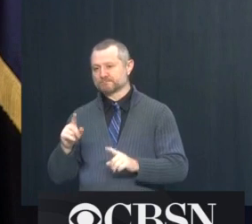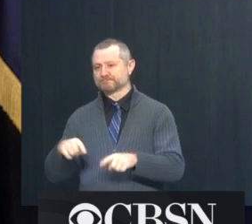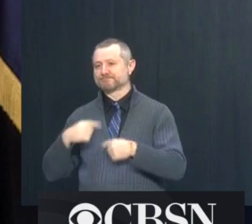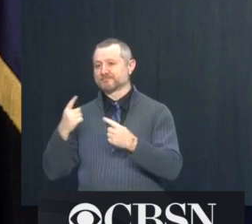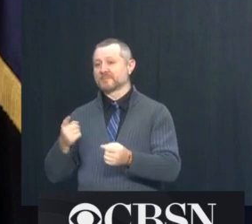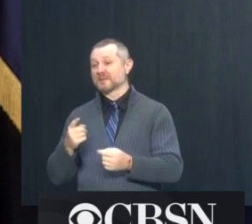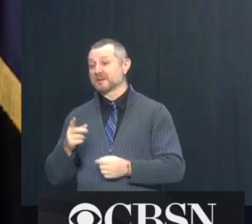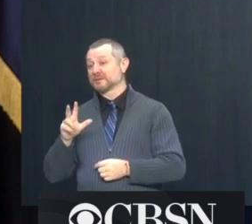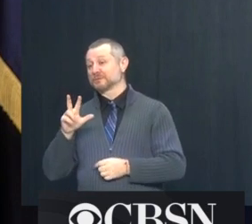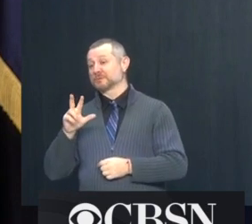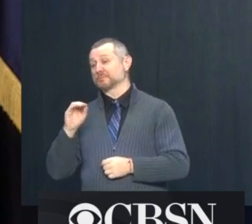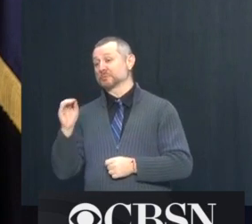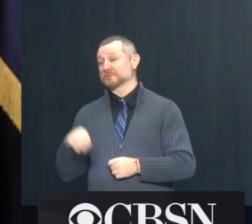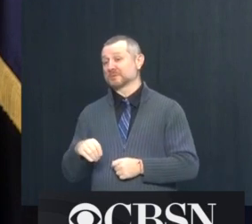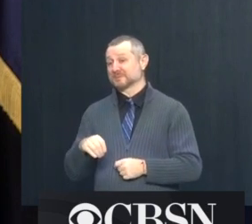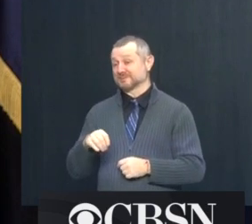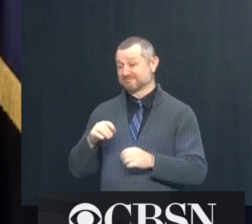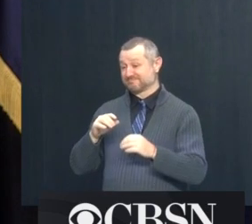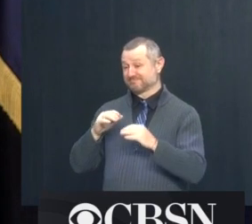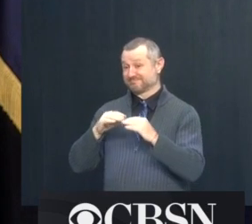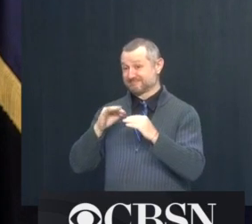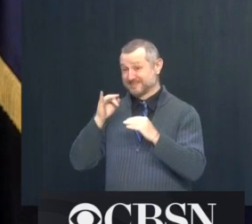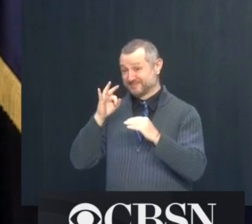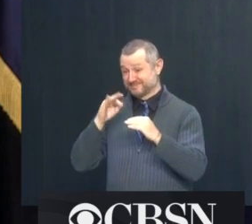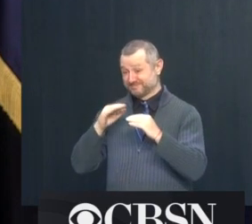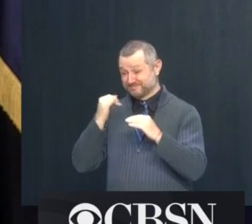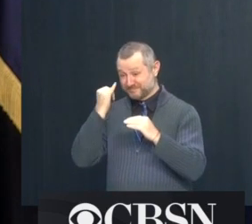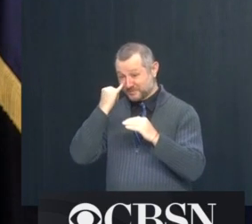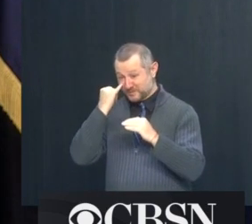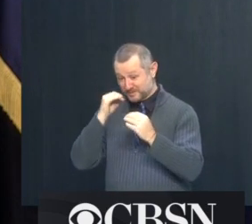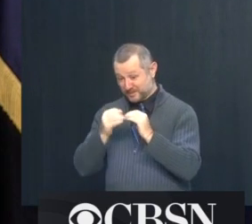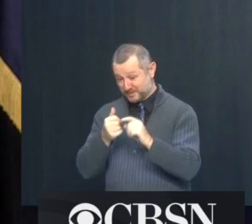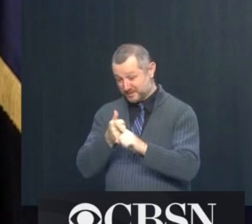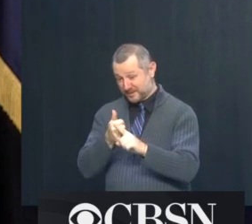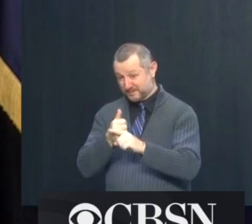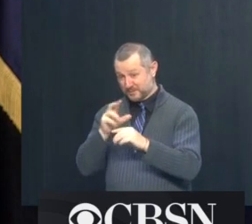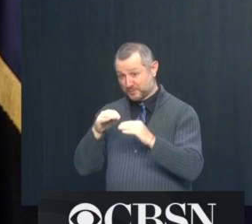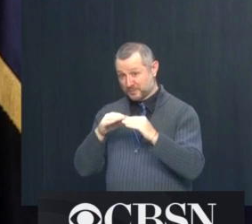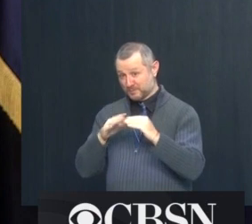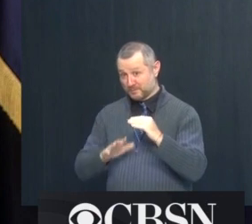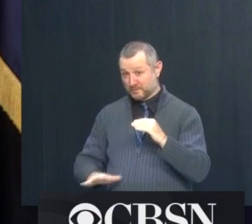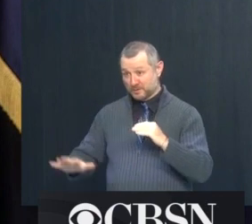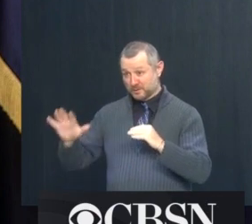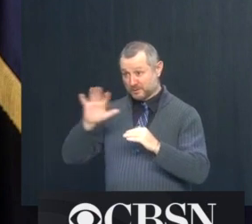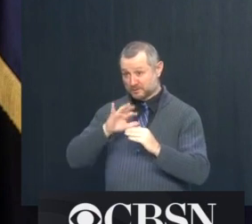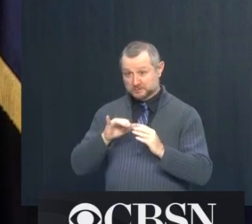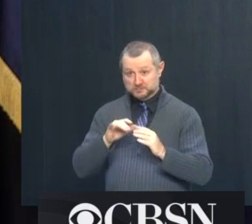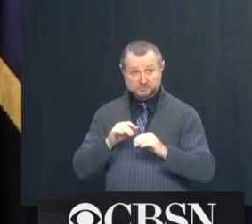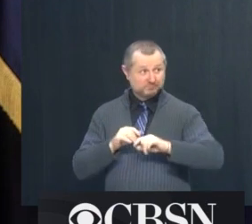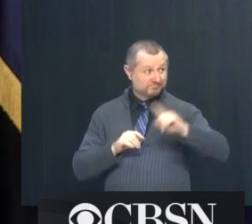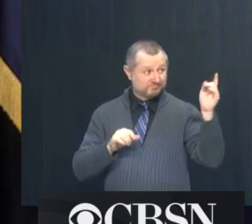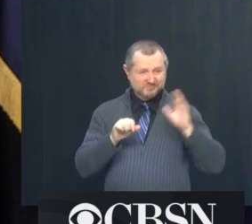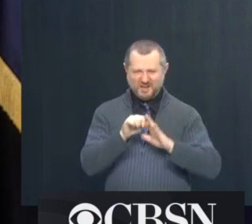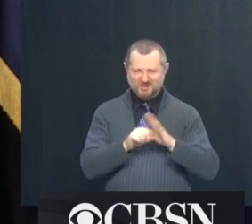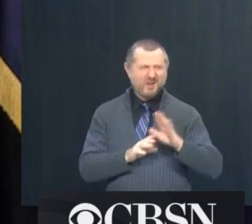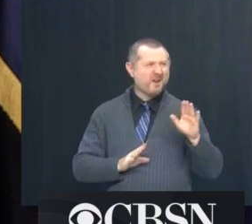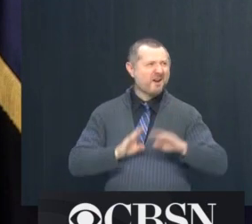3%, just think of the number 3%. There's no state in the nation that's at 3% anymore. It's only Vermont and